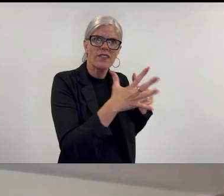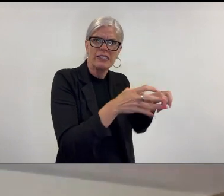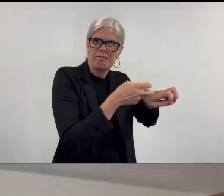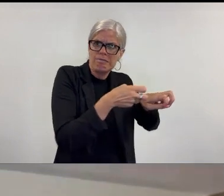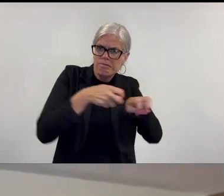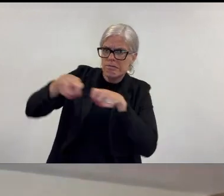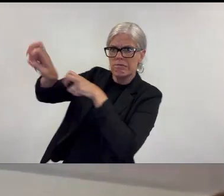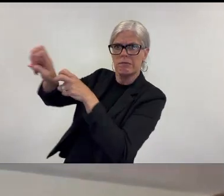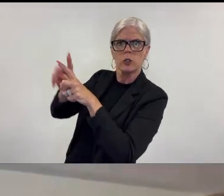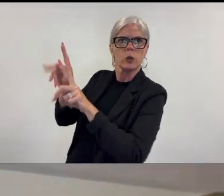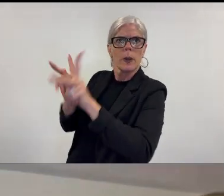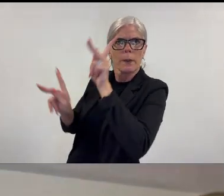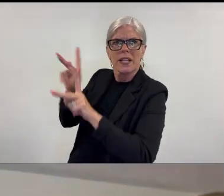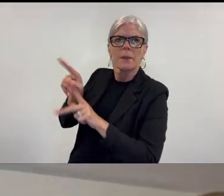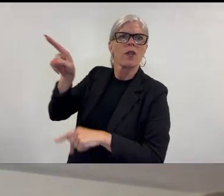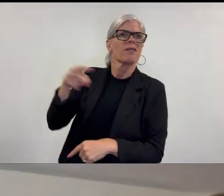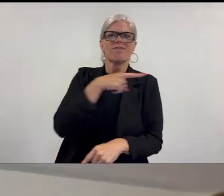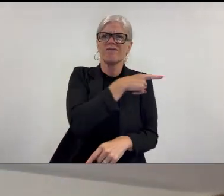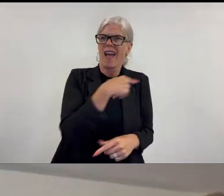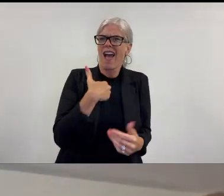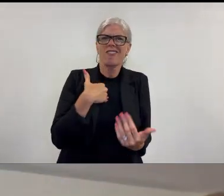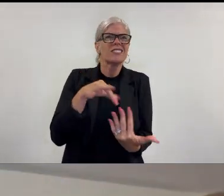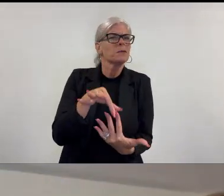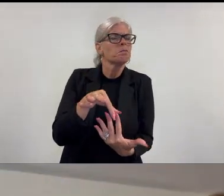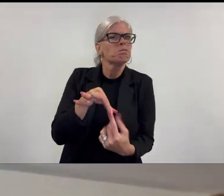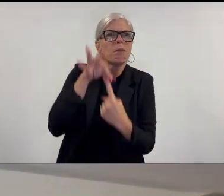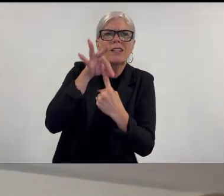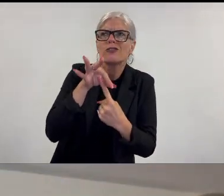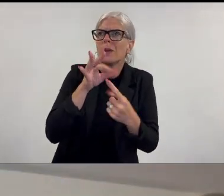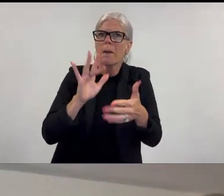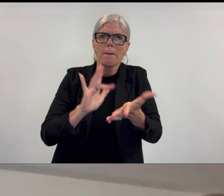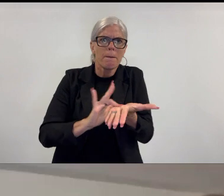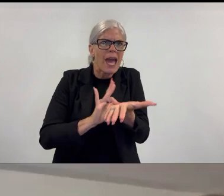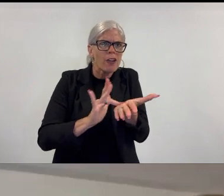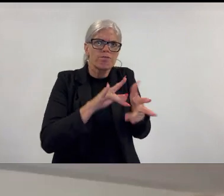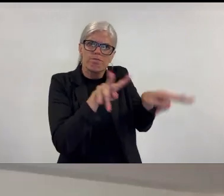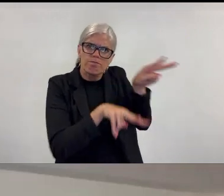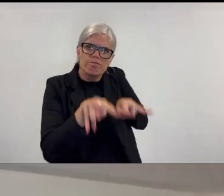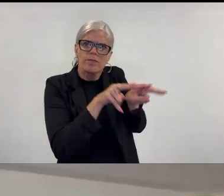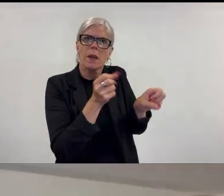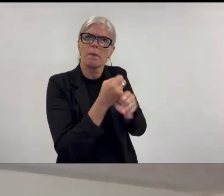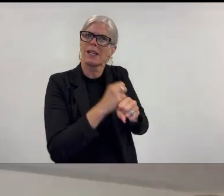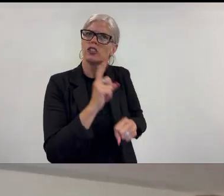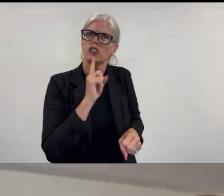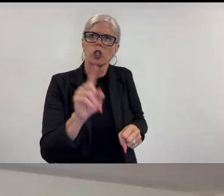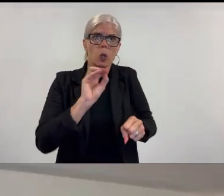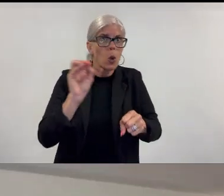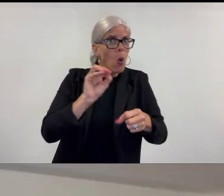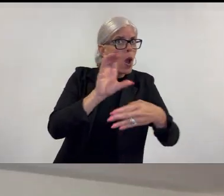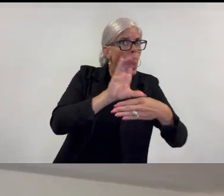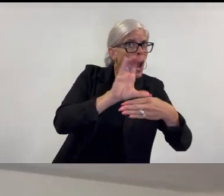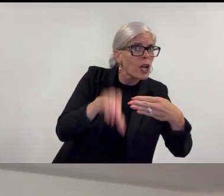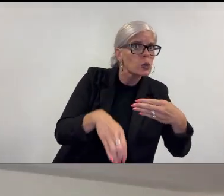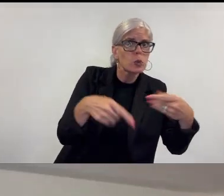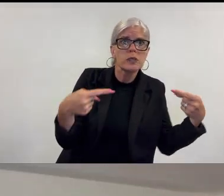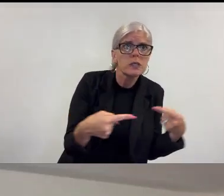criteria, will have a strong basis from which they took it from the animal